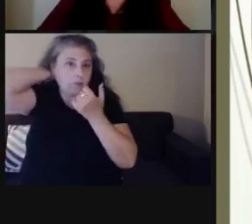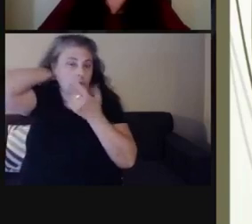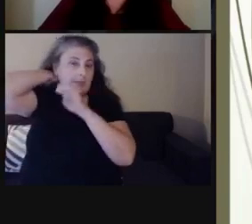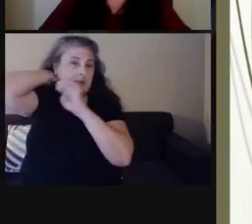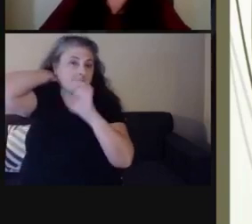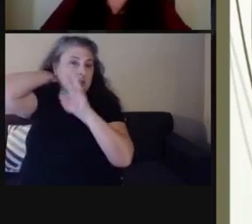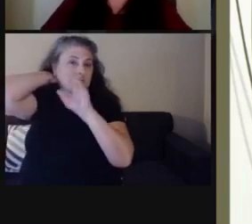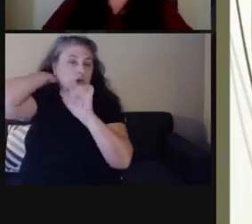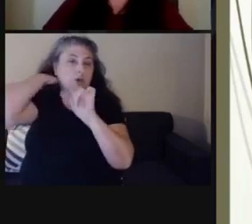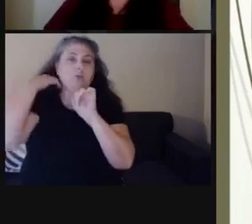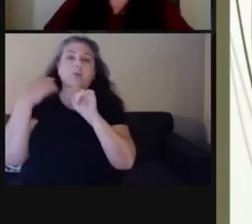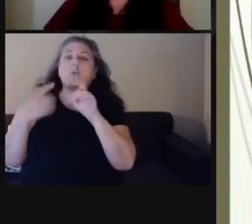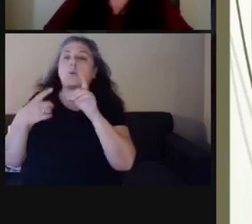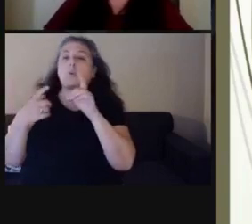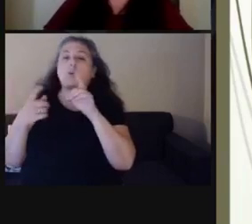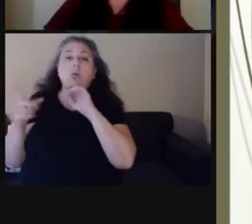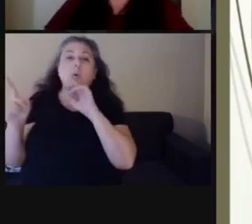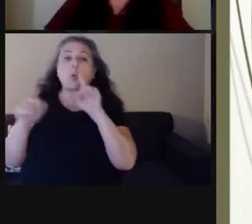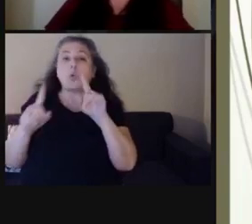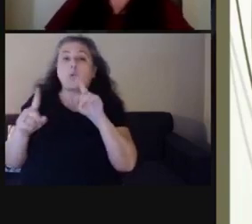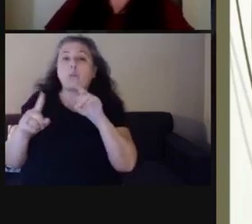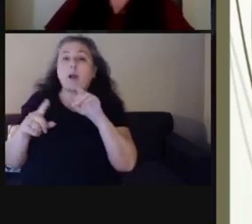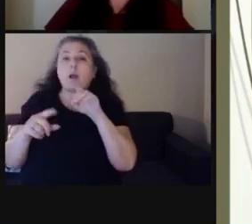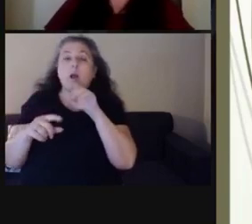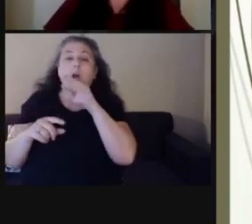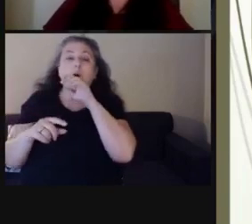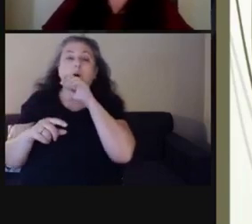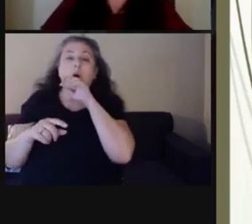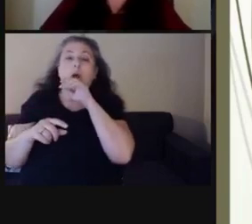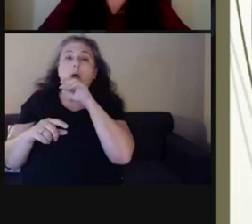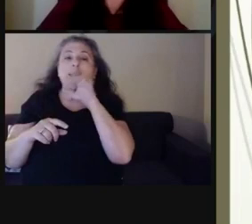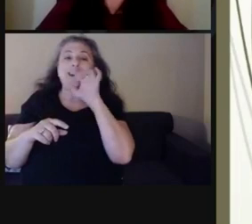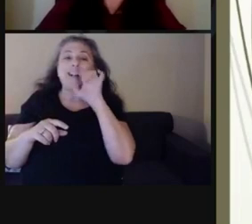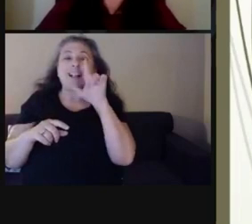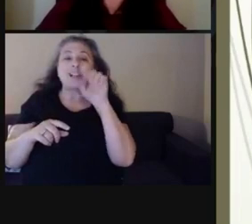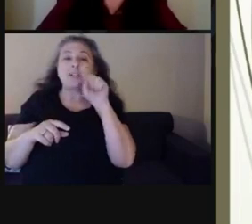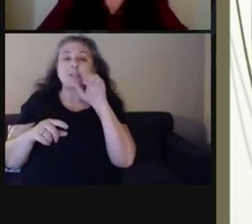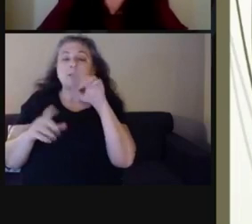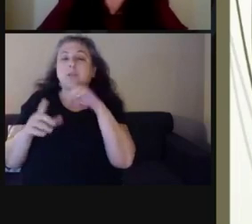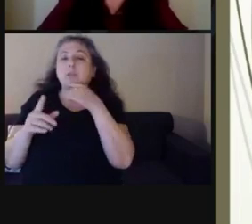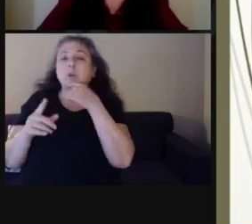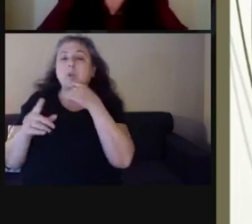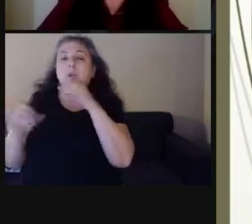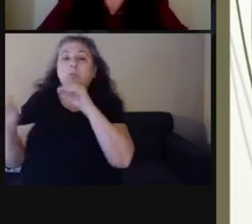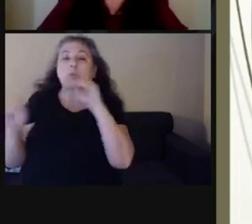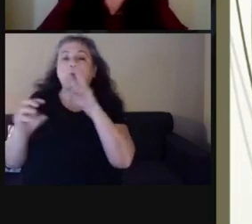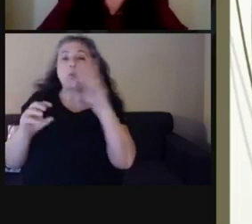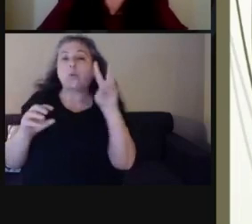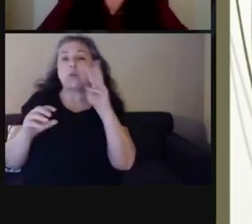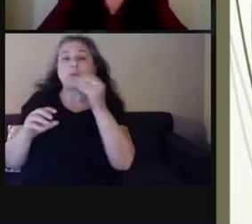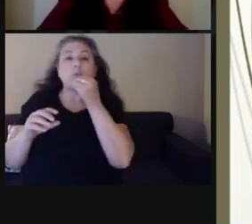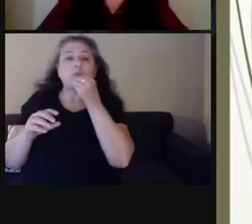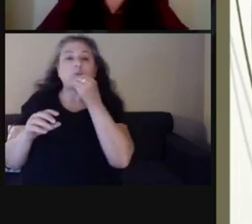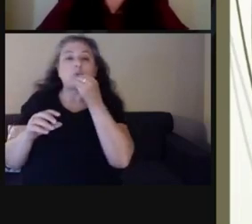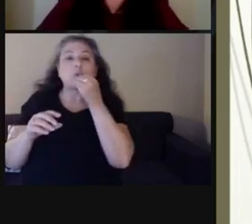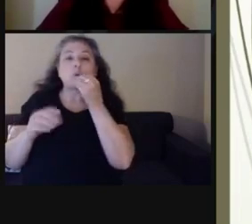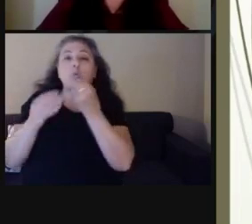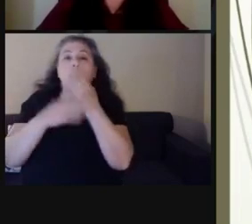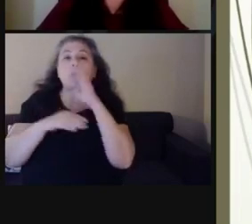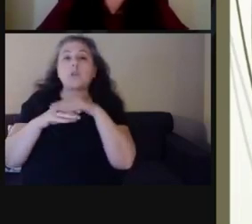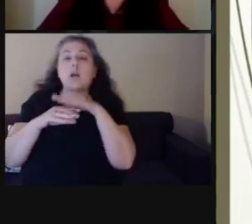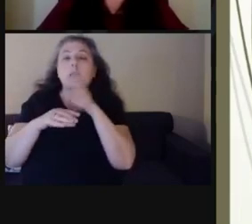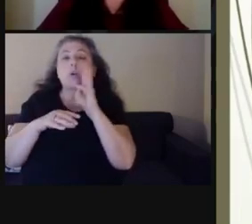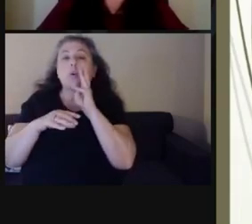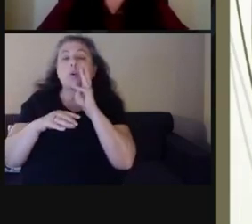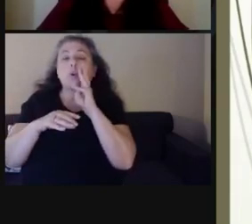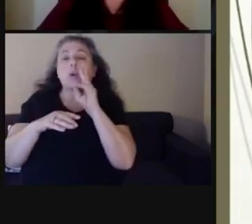through directives from our elders, we're told to move west to where the food grows on the water. And that